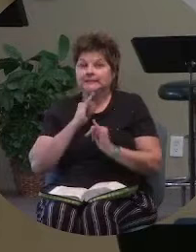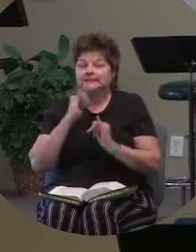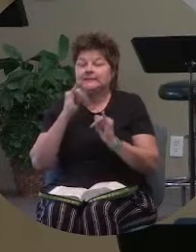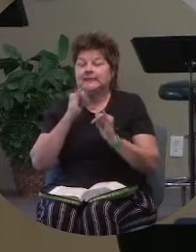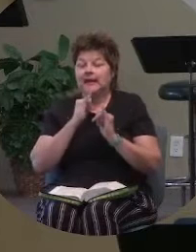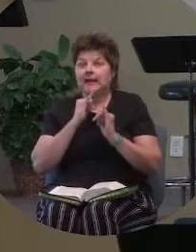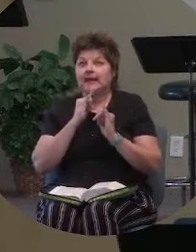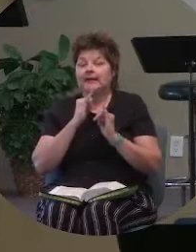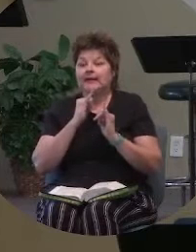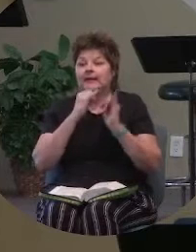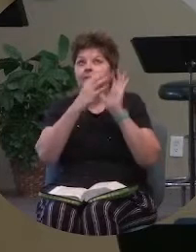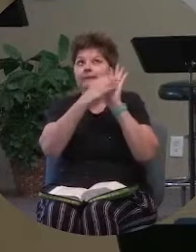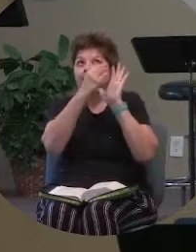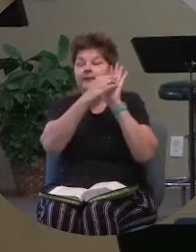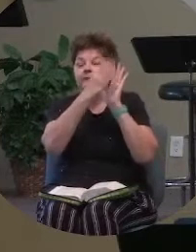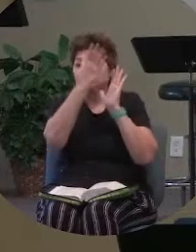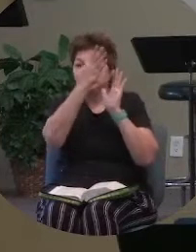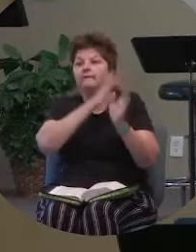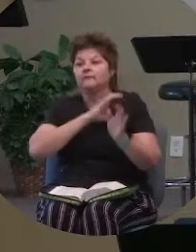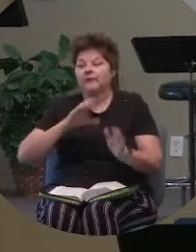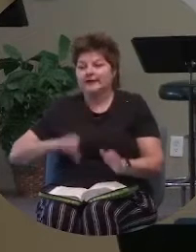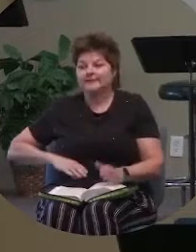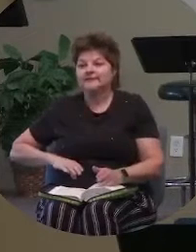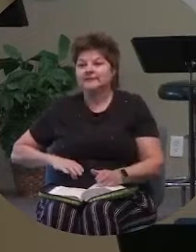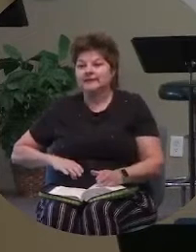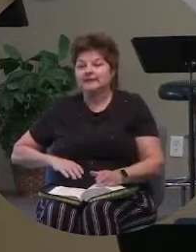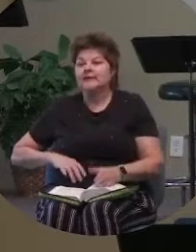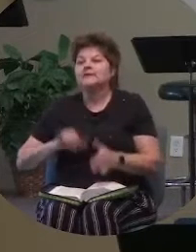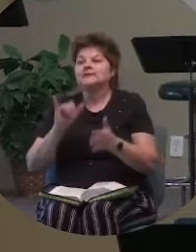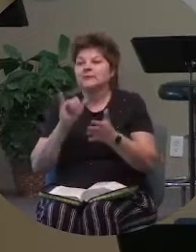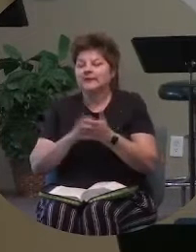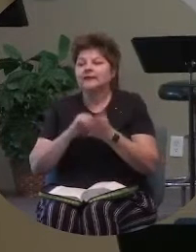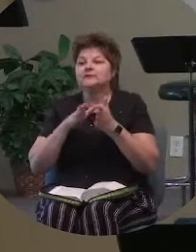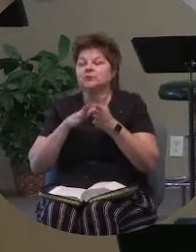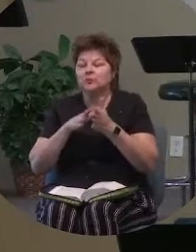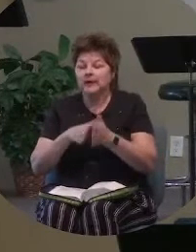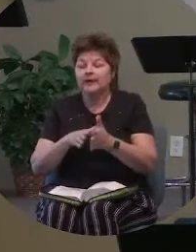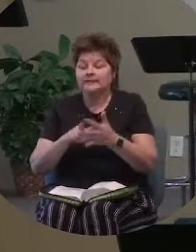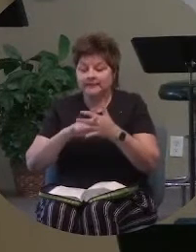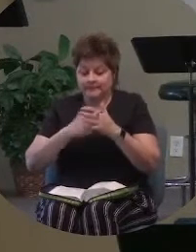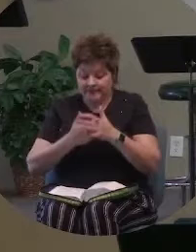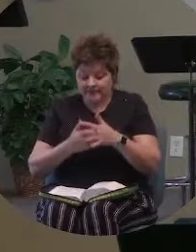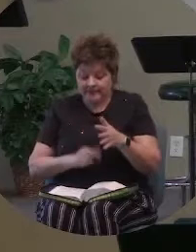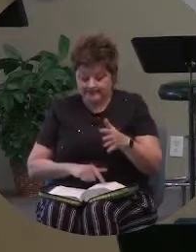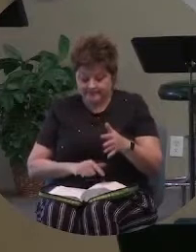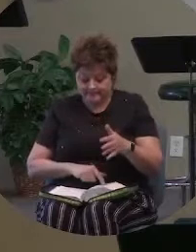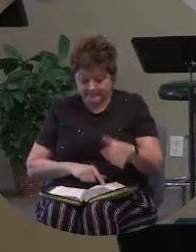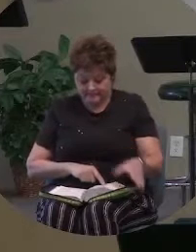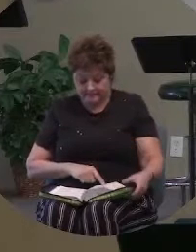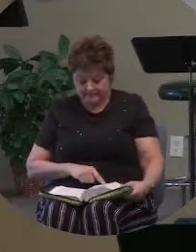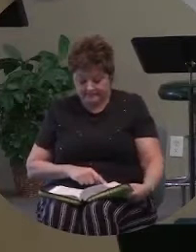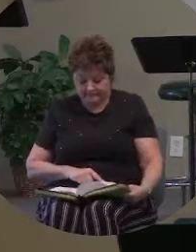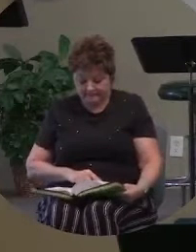am of Christ." So that's how he's going to begin